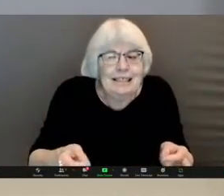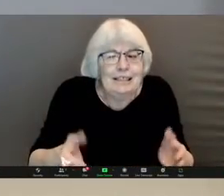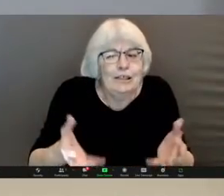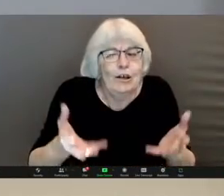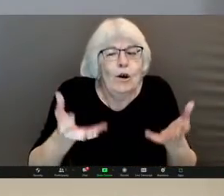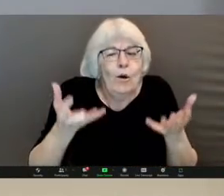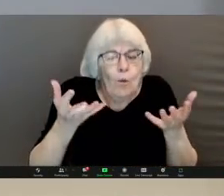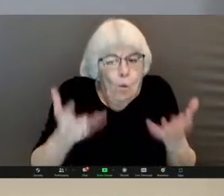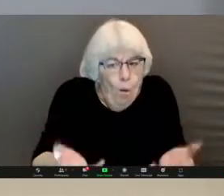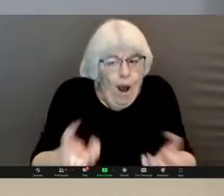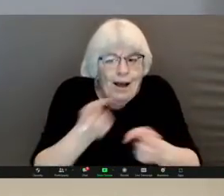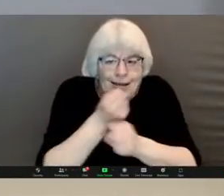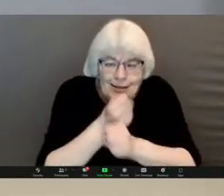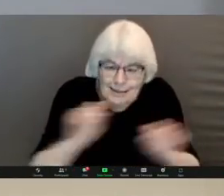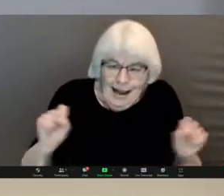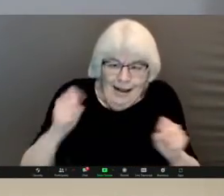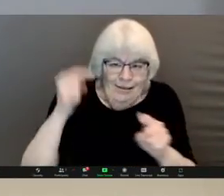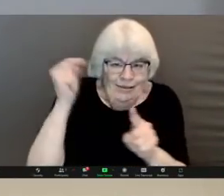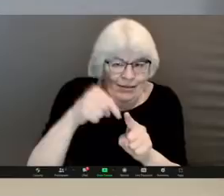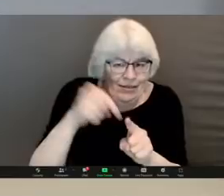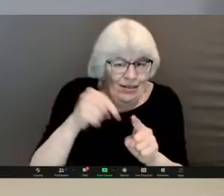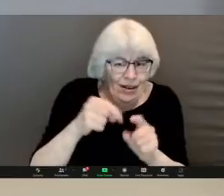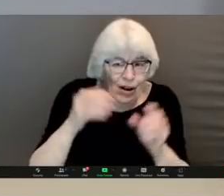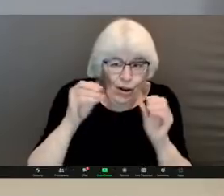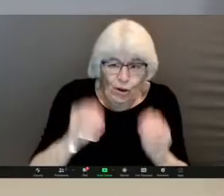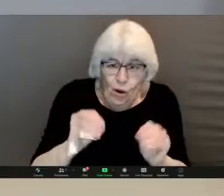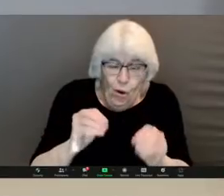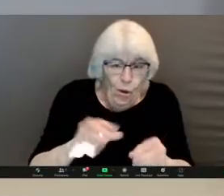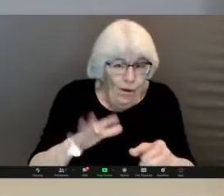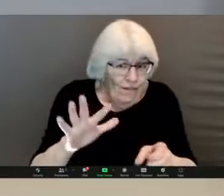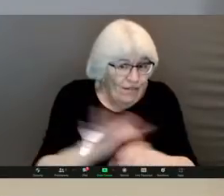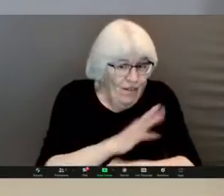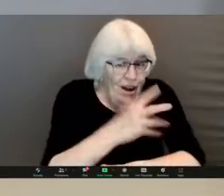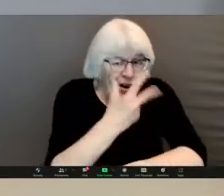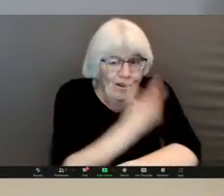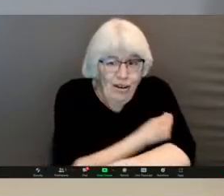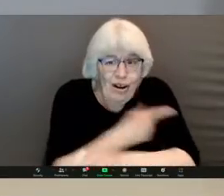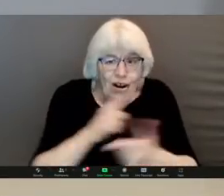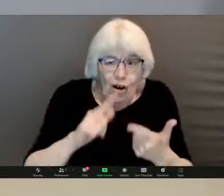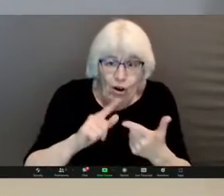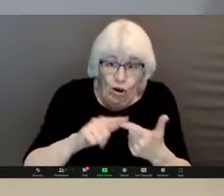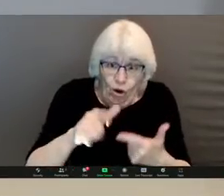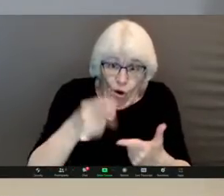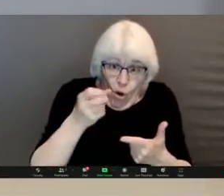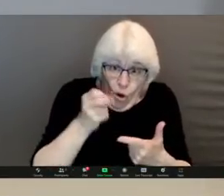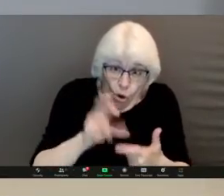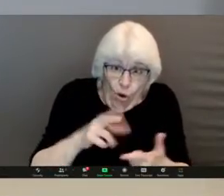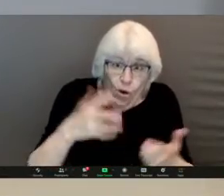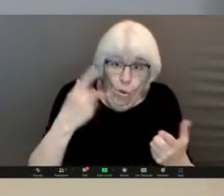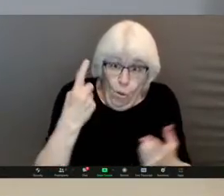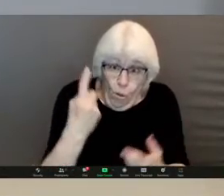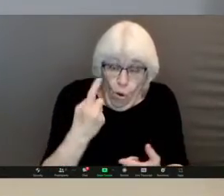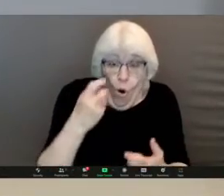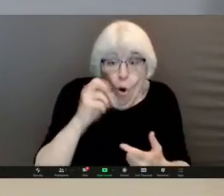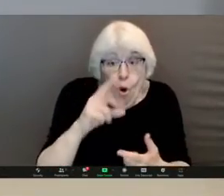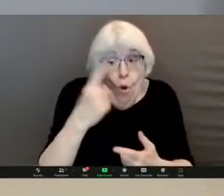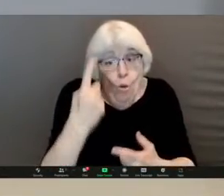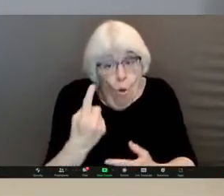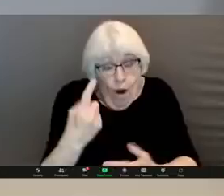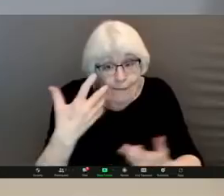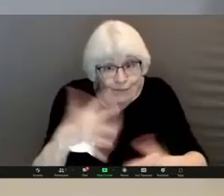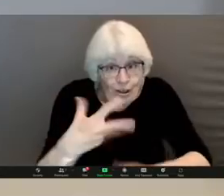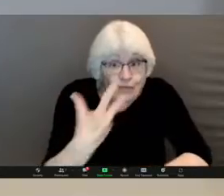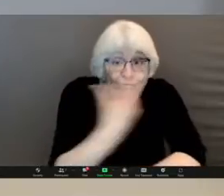who's partially vaccinated coming in from outside Atlantic Canada absolutely continues to be tested. But